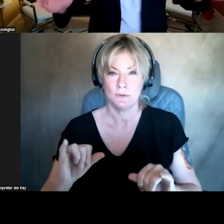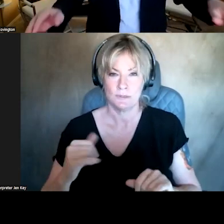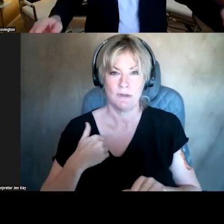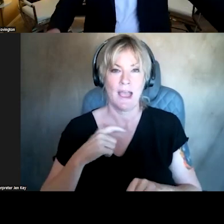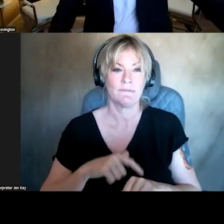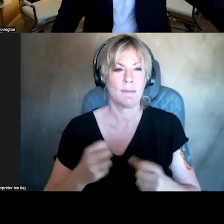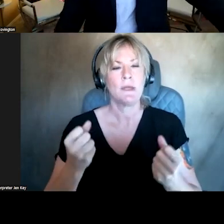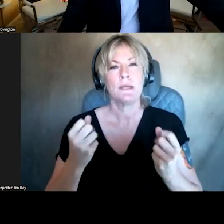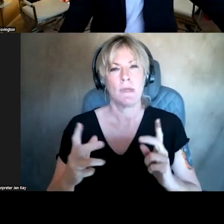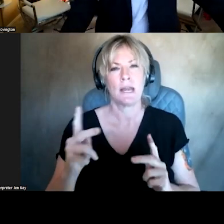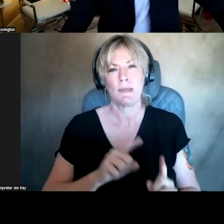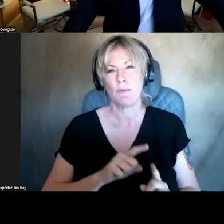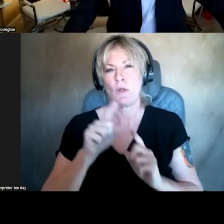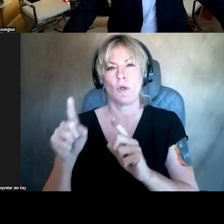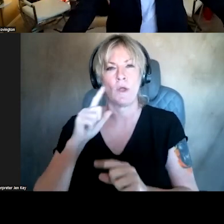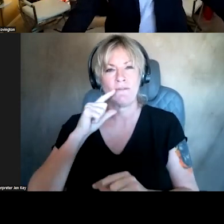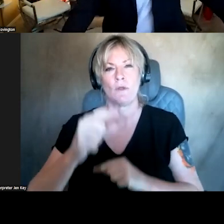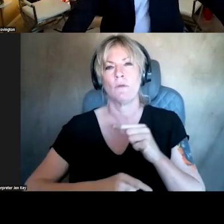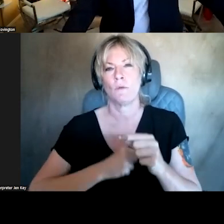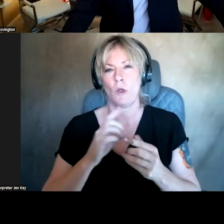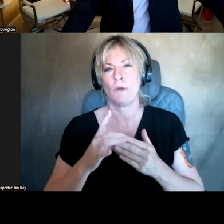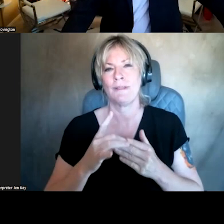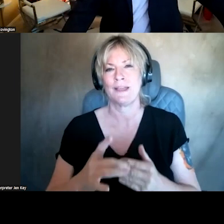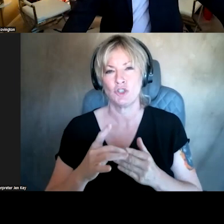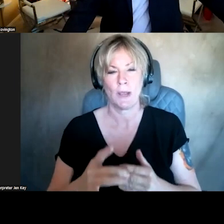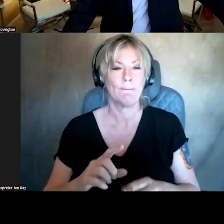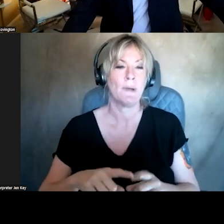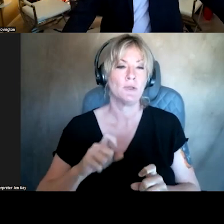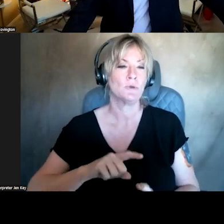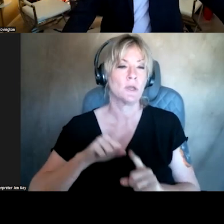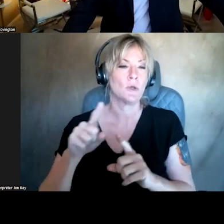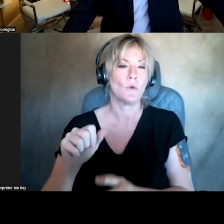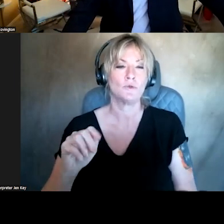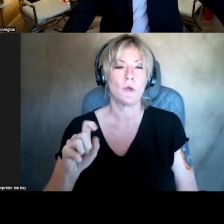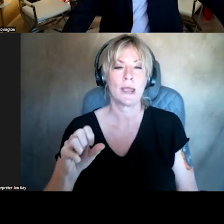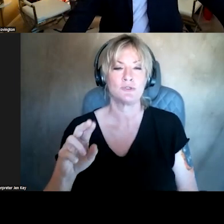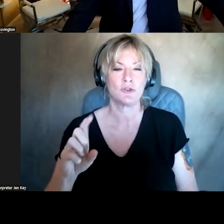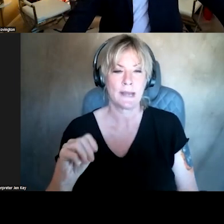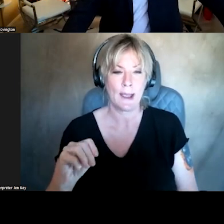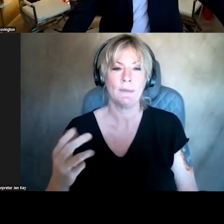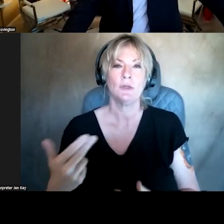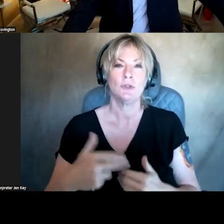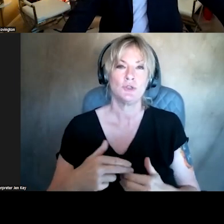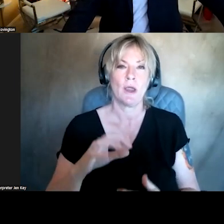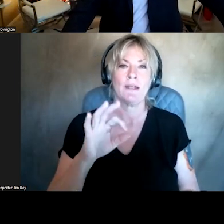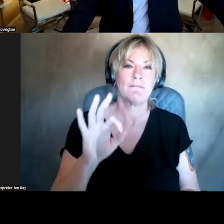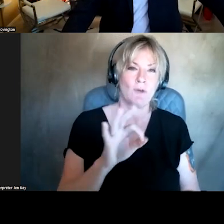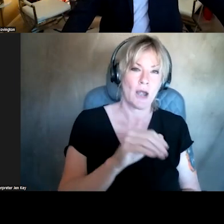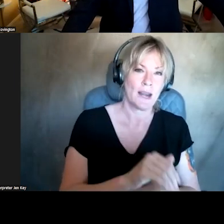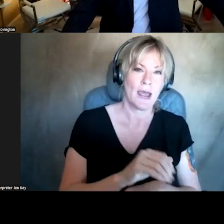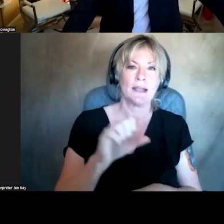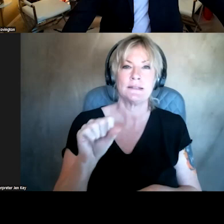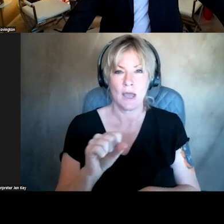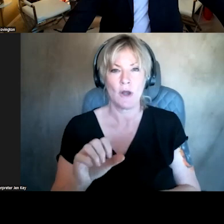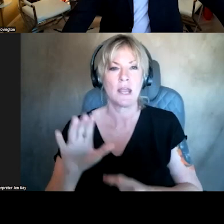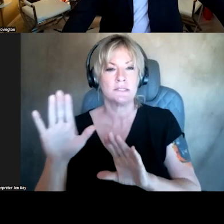going as part of the Global Leadership Exchange, but you can go to Amsterdam and join us on Friday night, Saturday, and Sunday.